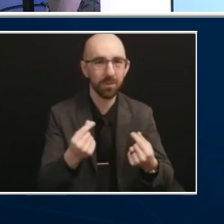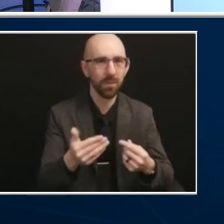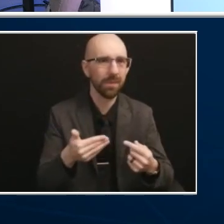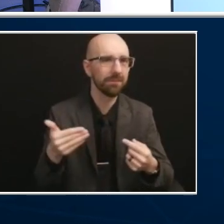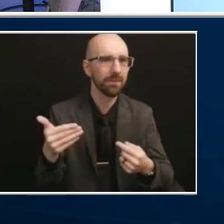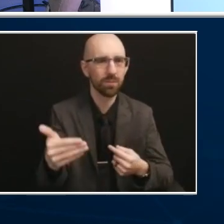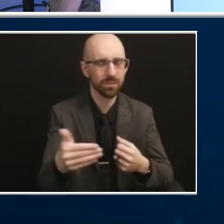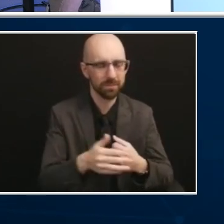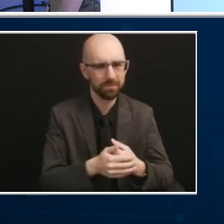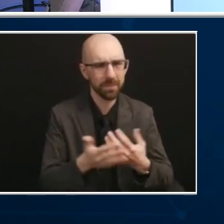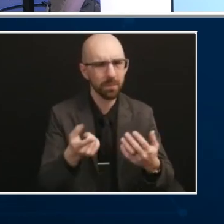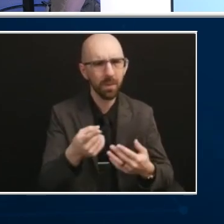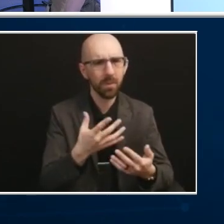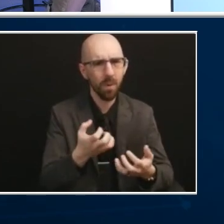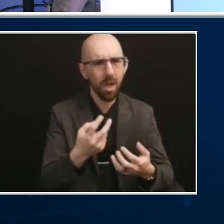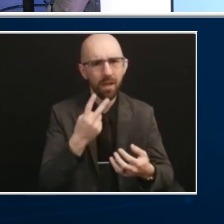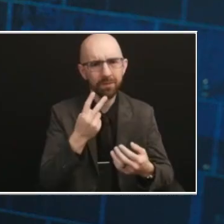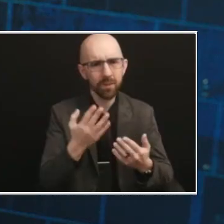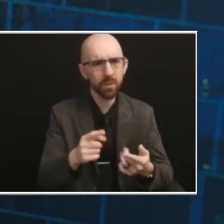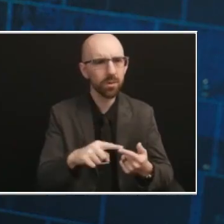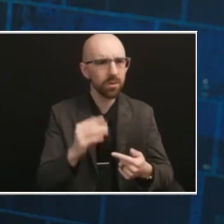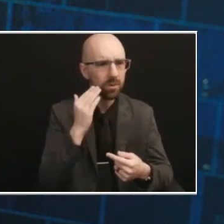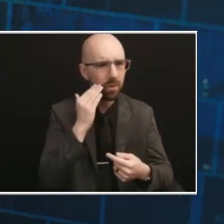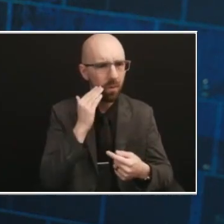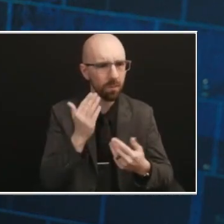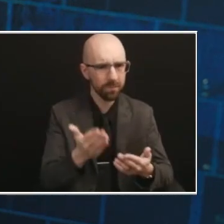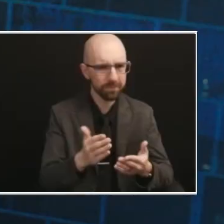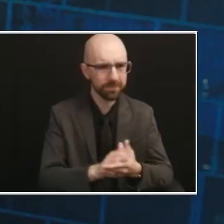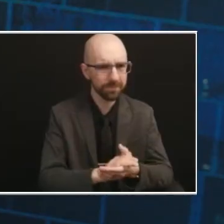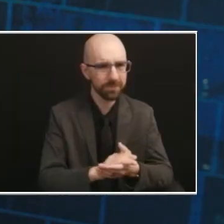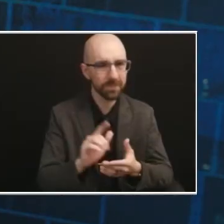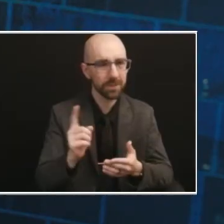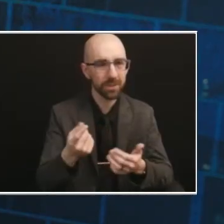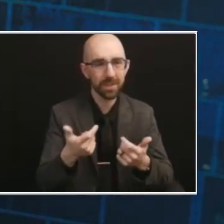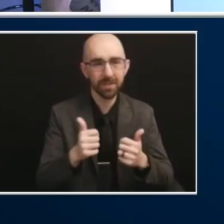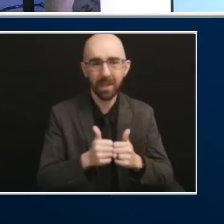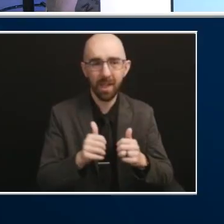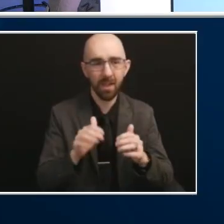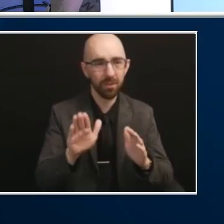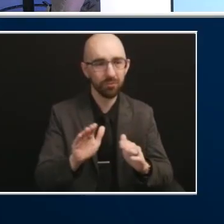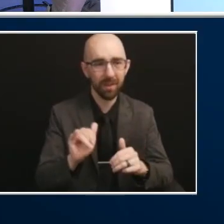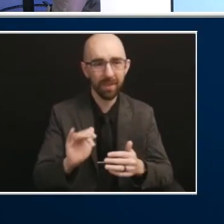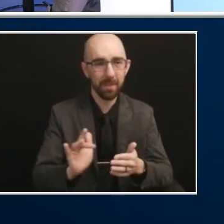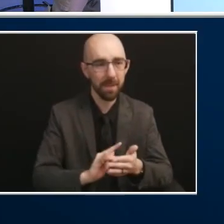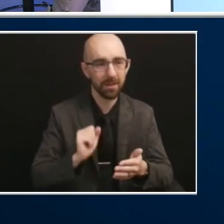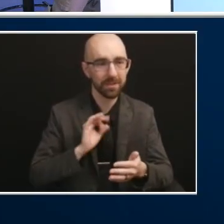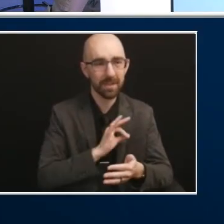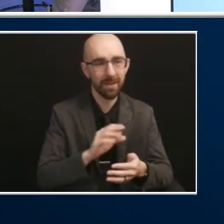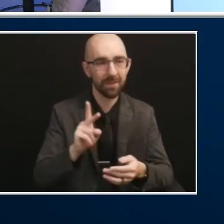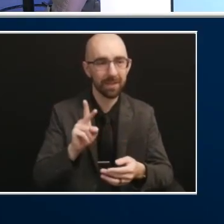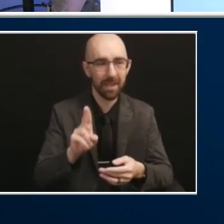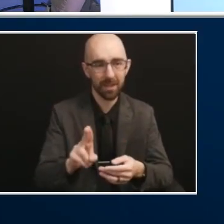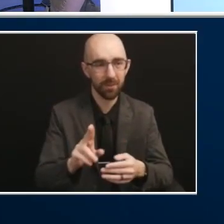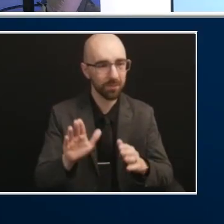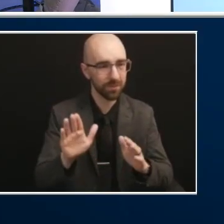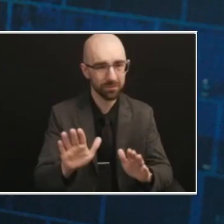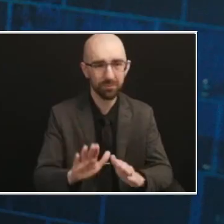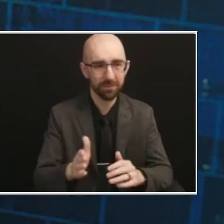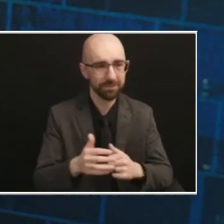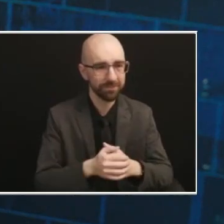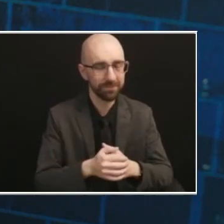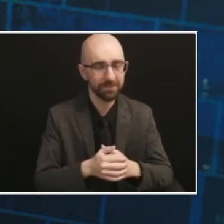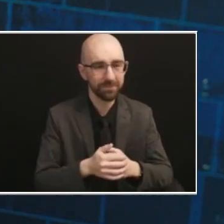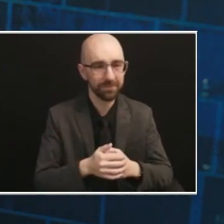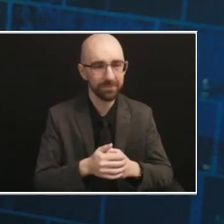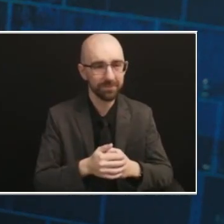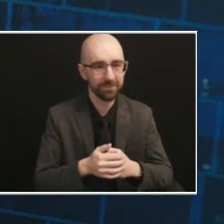what would you like our viewers to know? Just how great that medical staff at KU is. I love that.